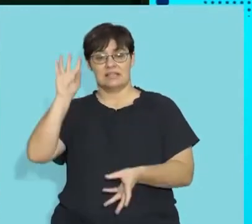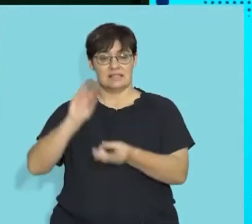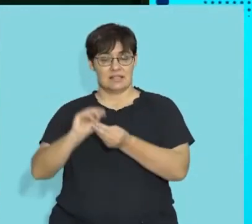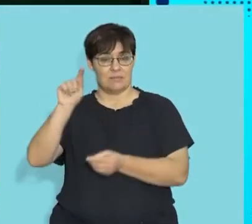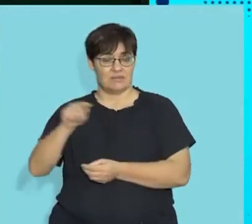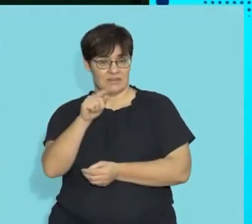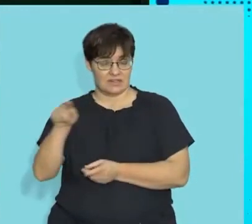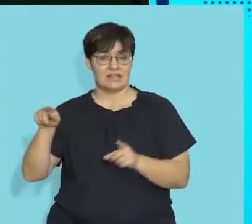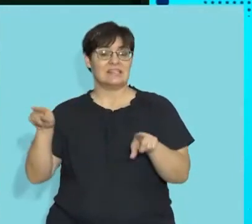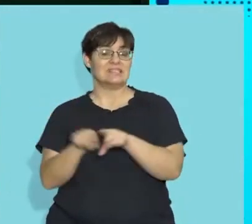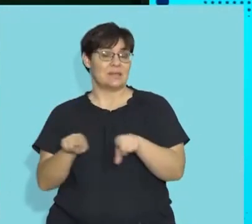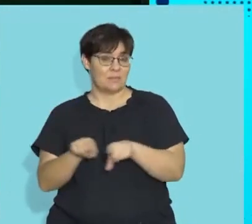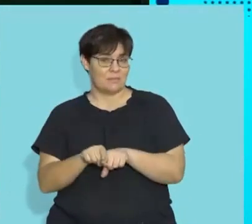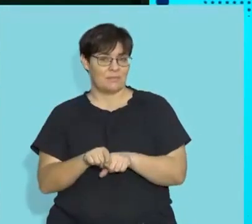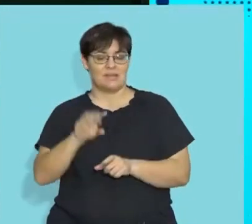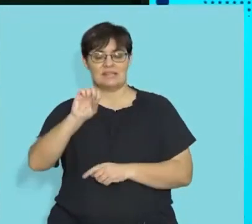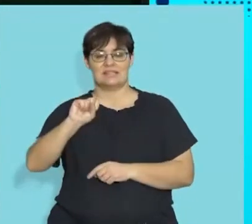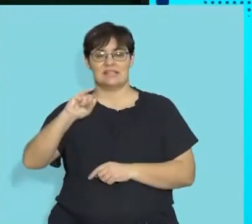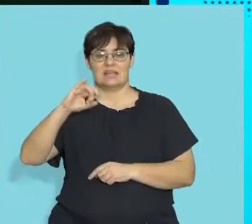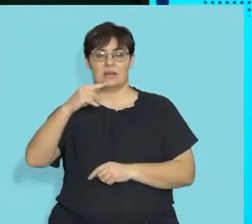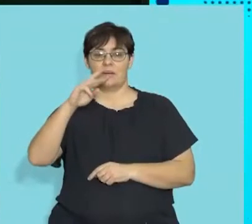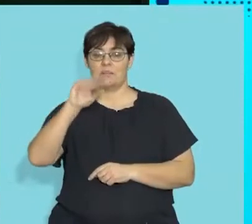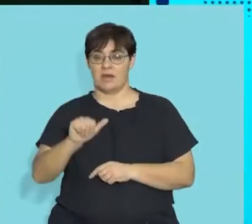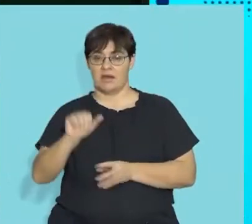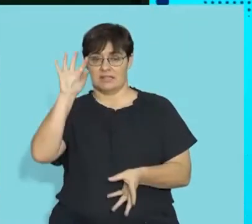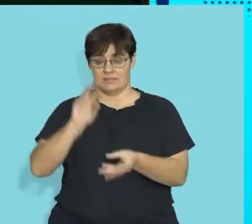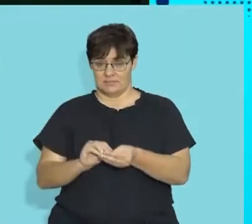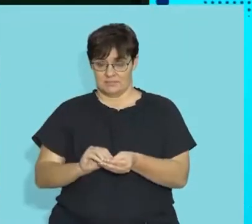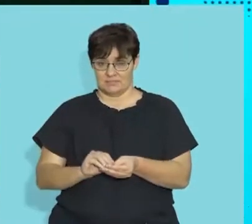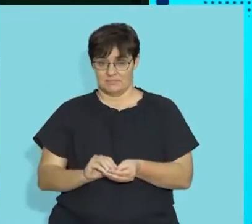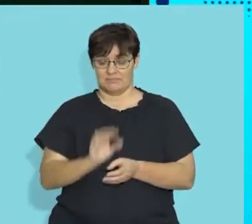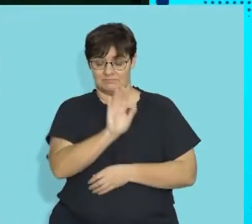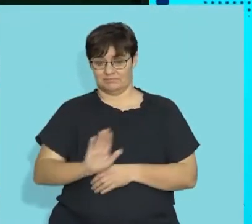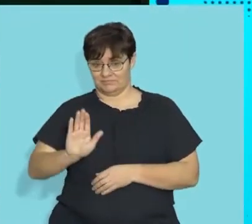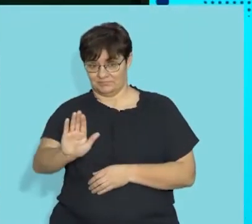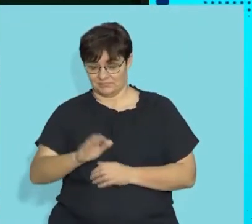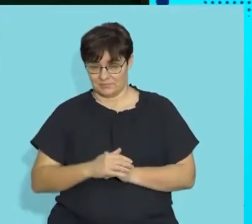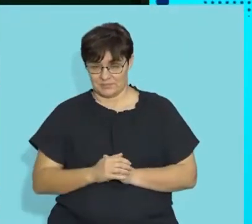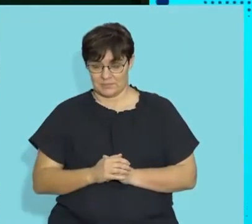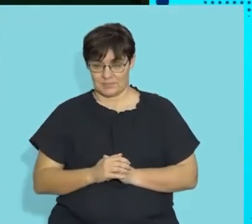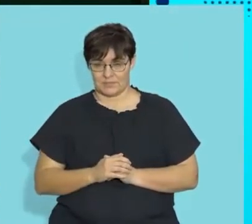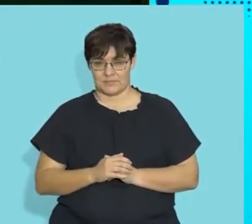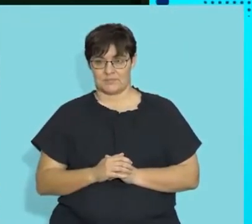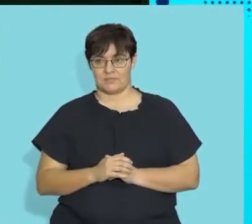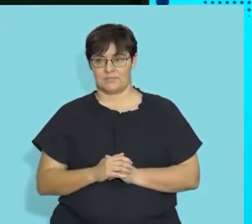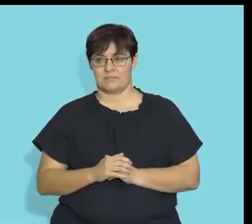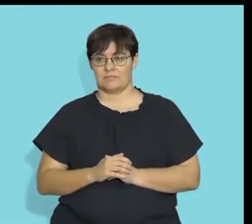to infinity, as well as sigma sums. Let's have a look at the concept map.